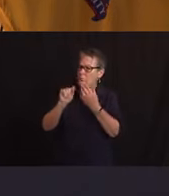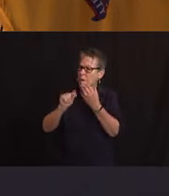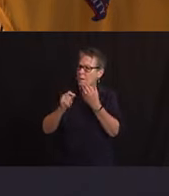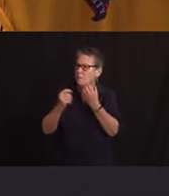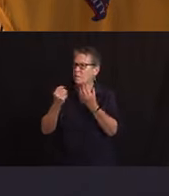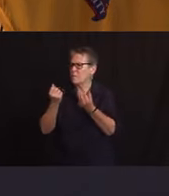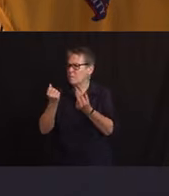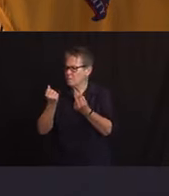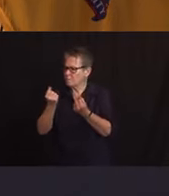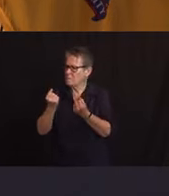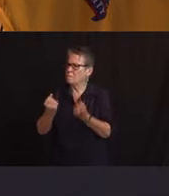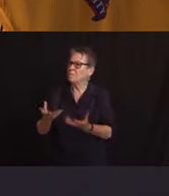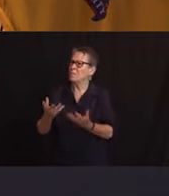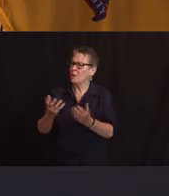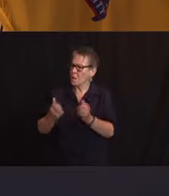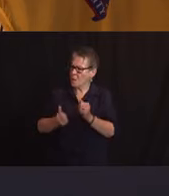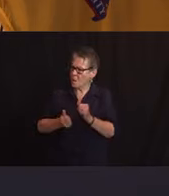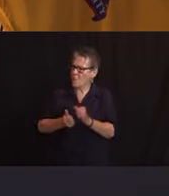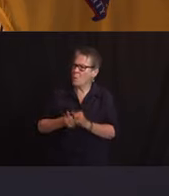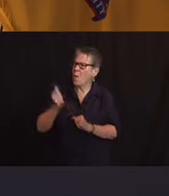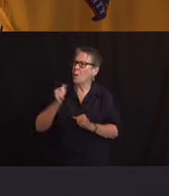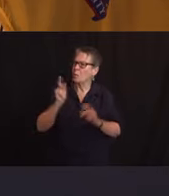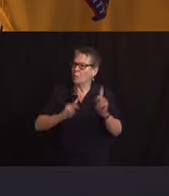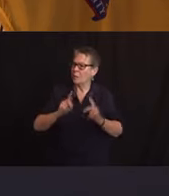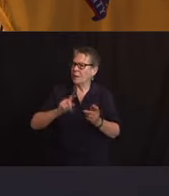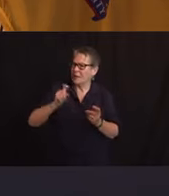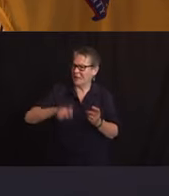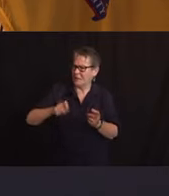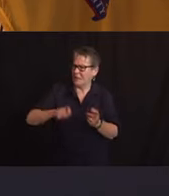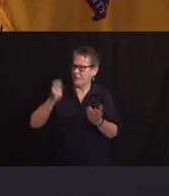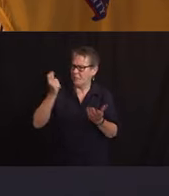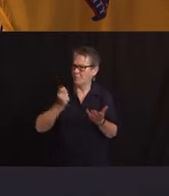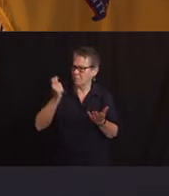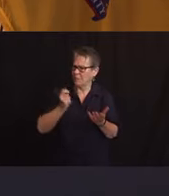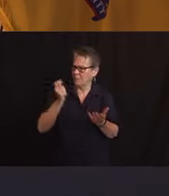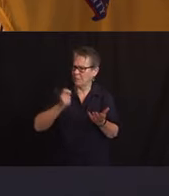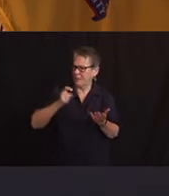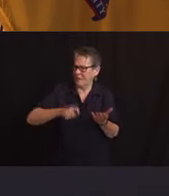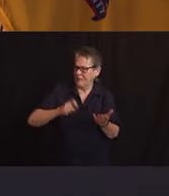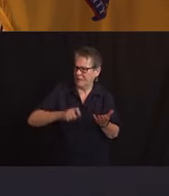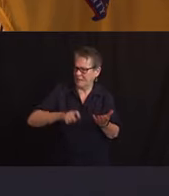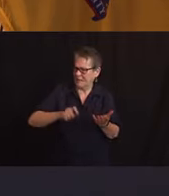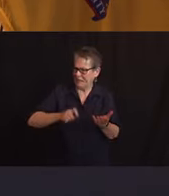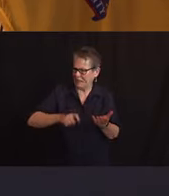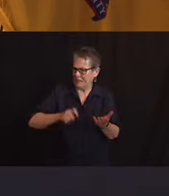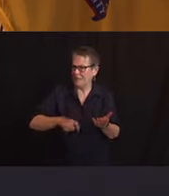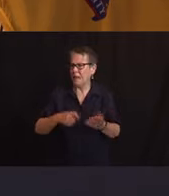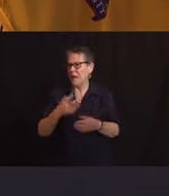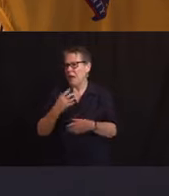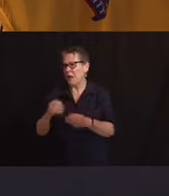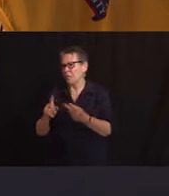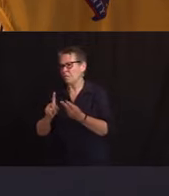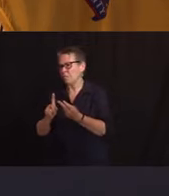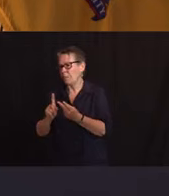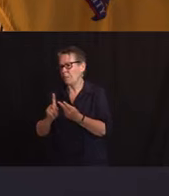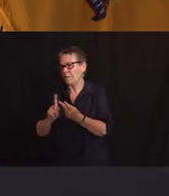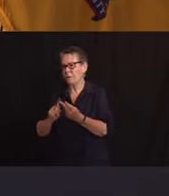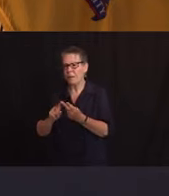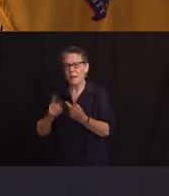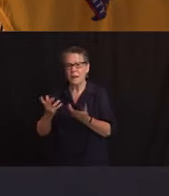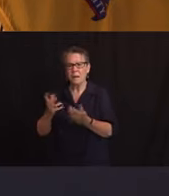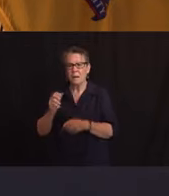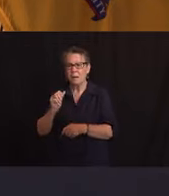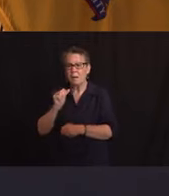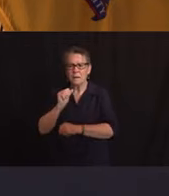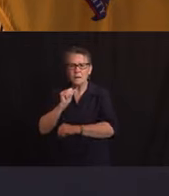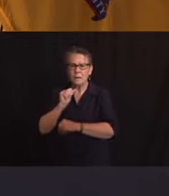those benefits. I think it's probably a combination of that. lack of access to childcare,